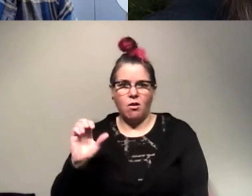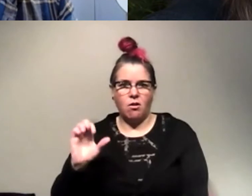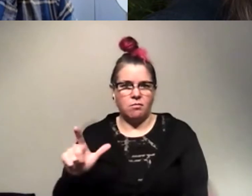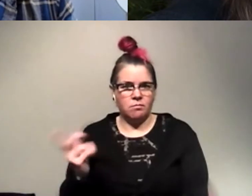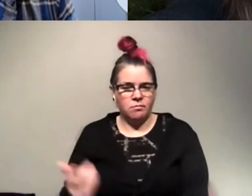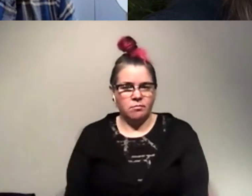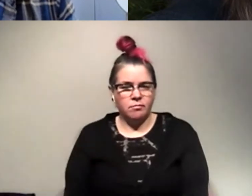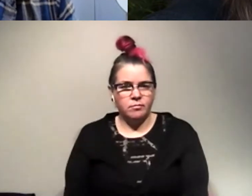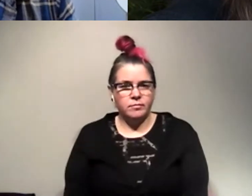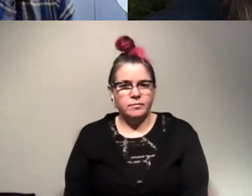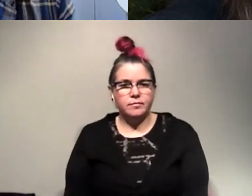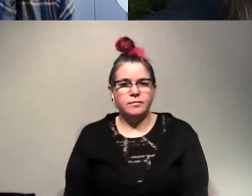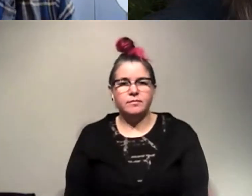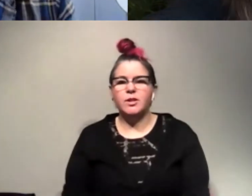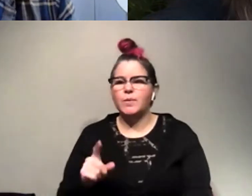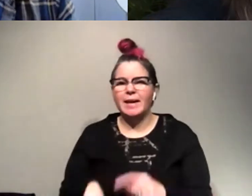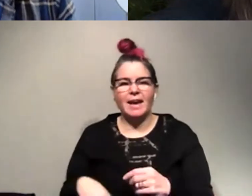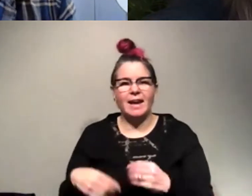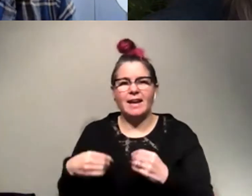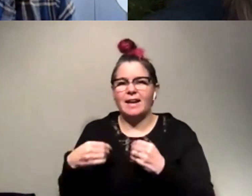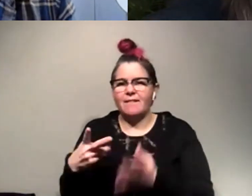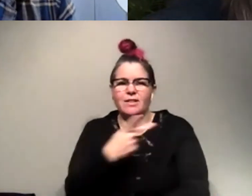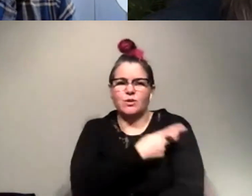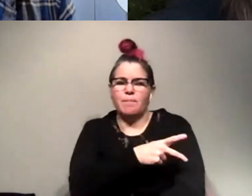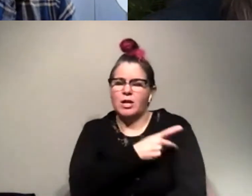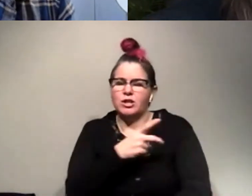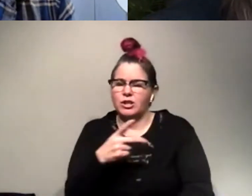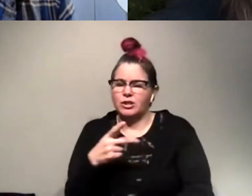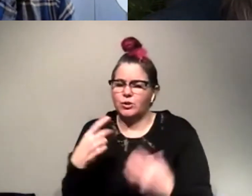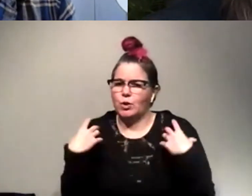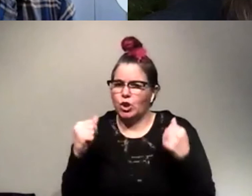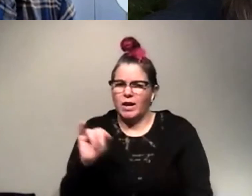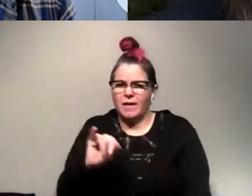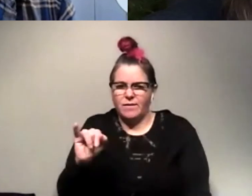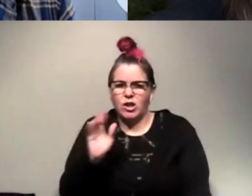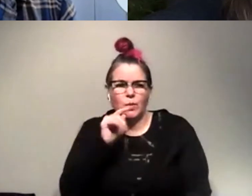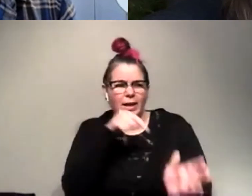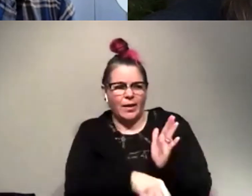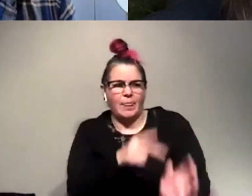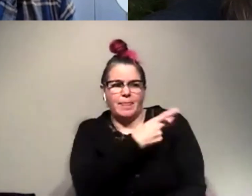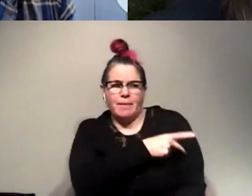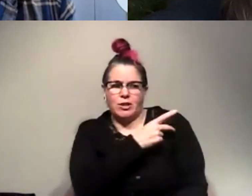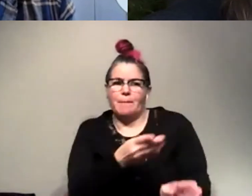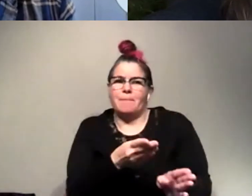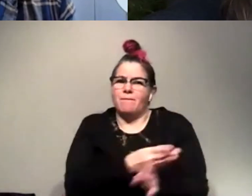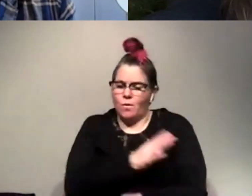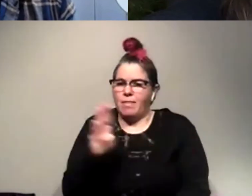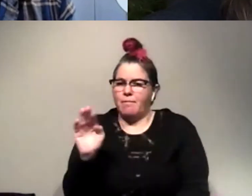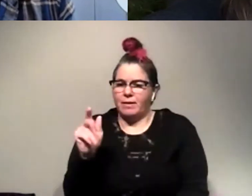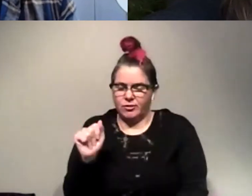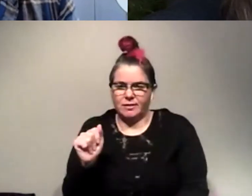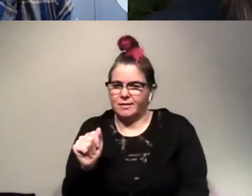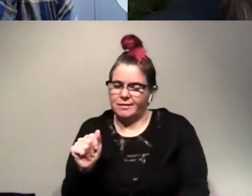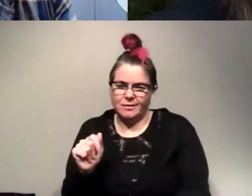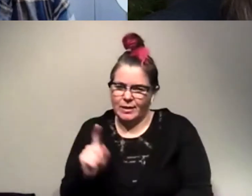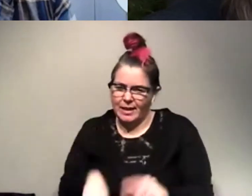You can't give that to a patient to cure an infection. That will kill them before it kills the bacterium. Right. And so even